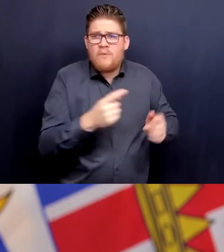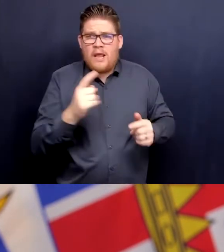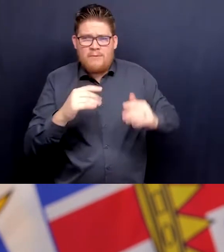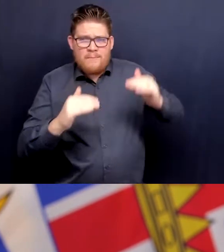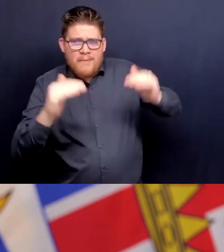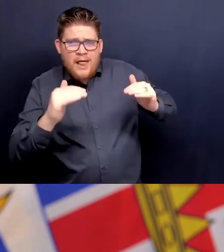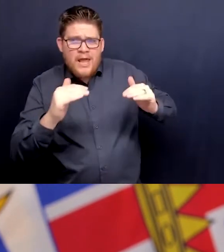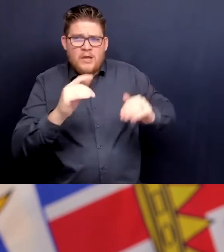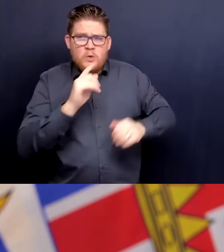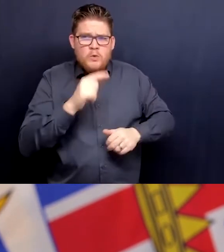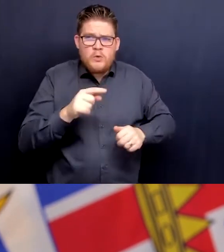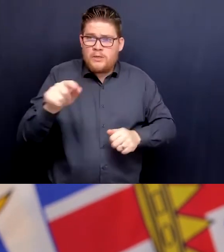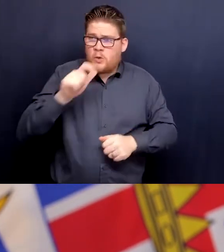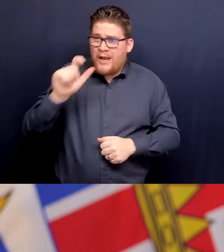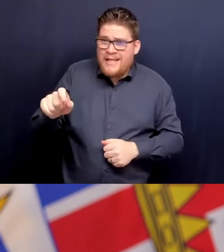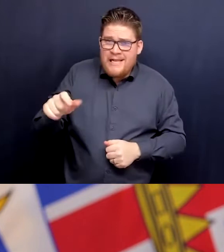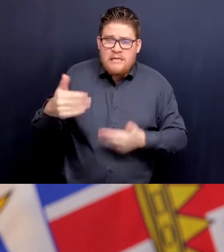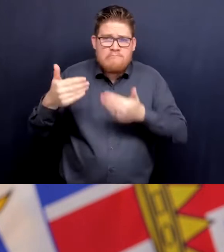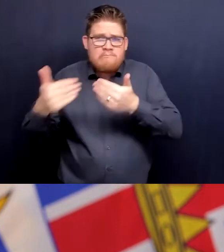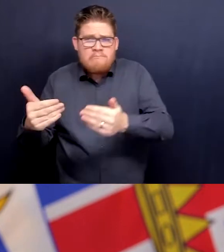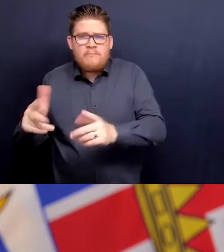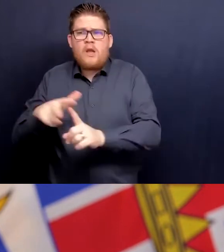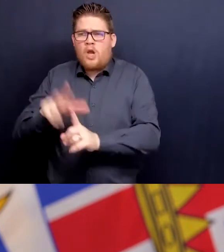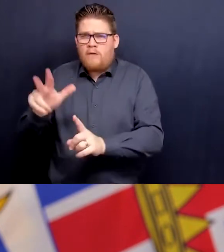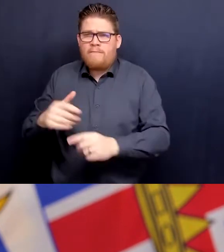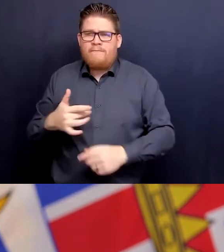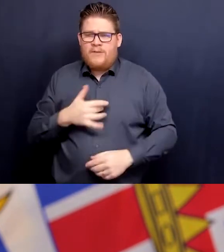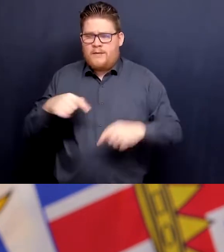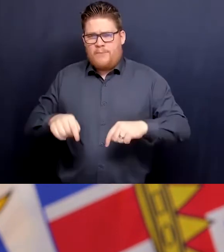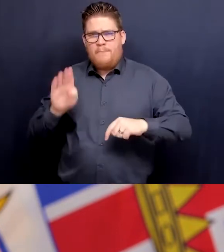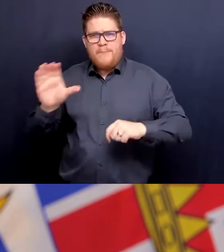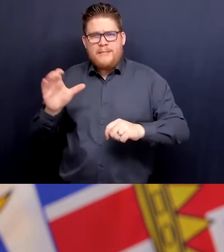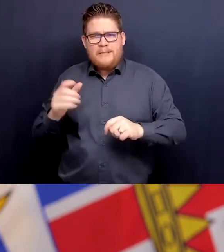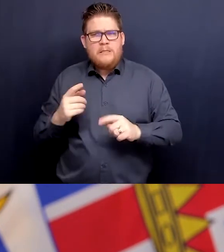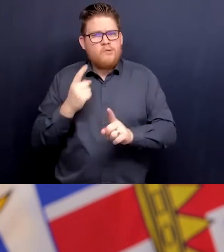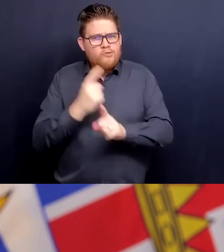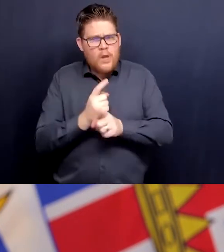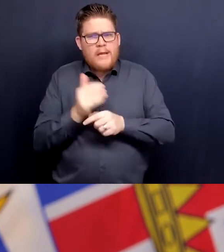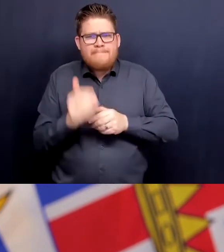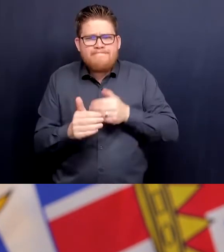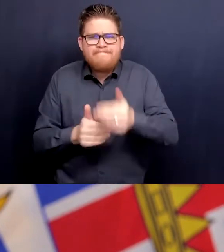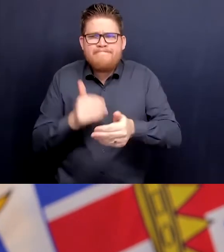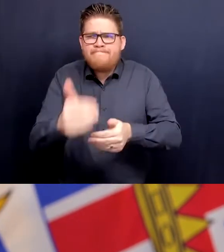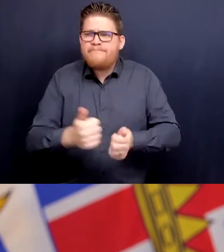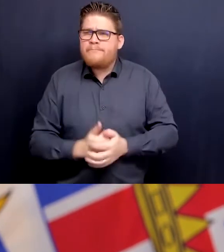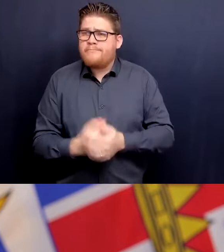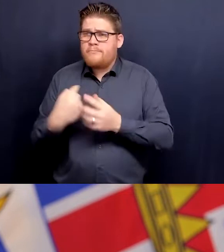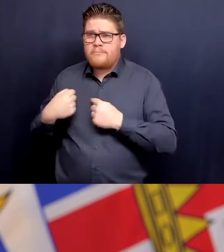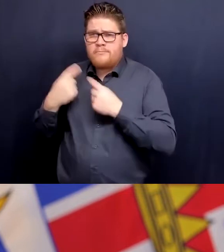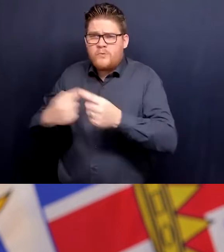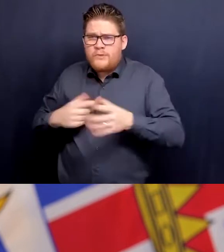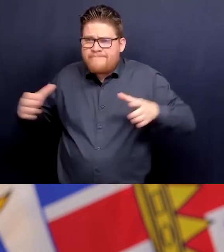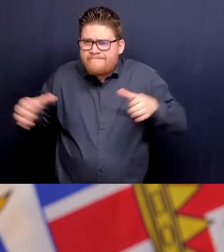I think we've done that in BC. From very early on, we have a group that has been working on